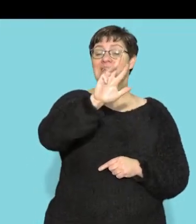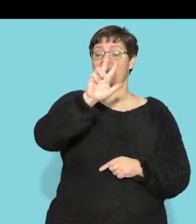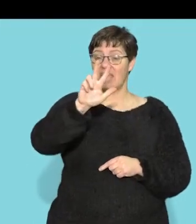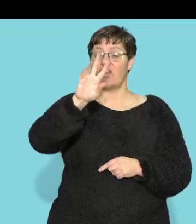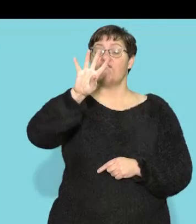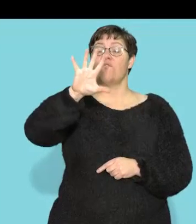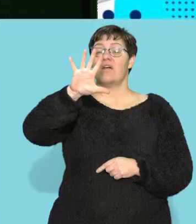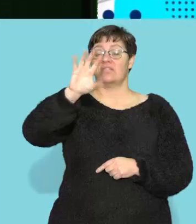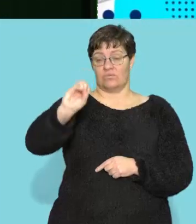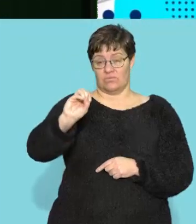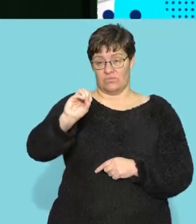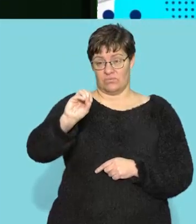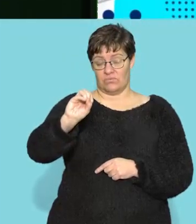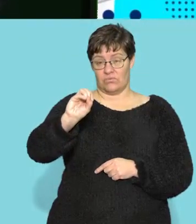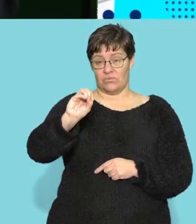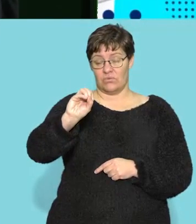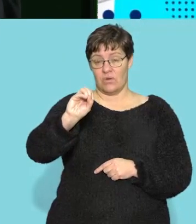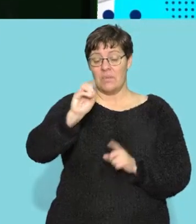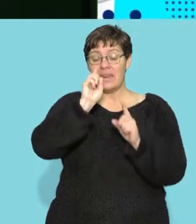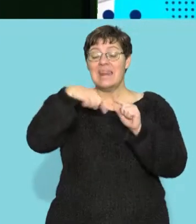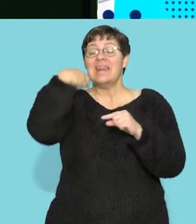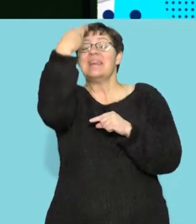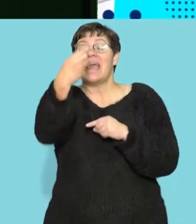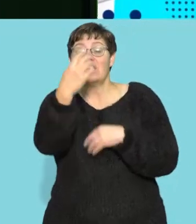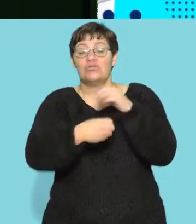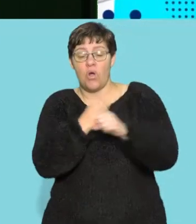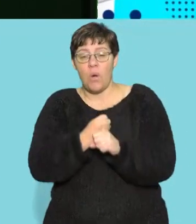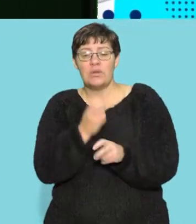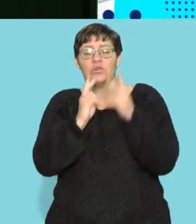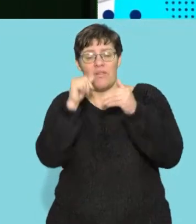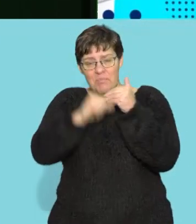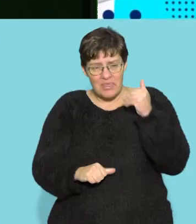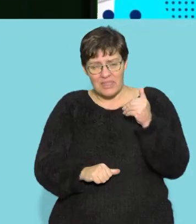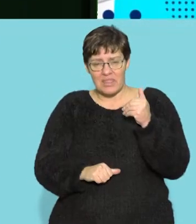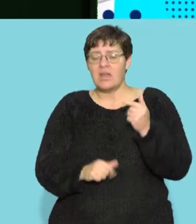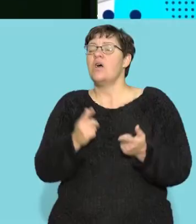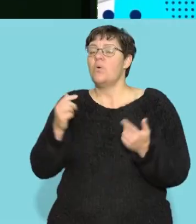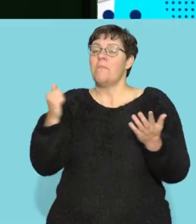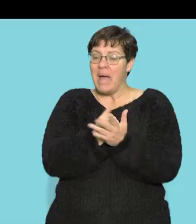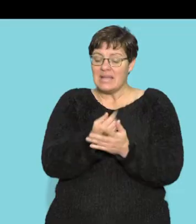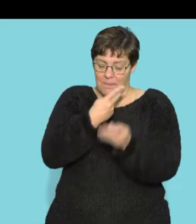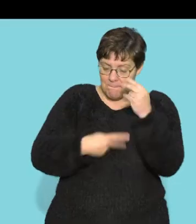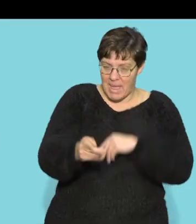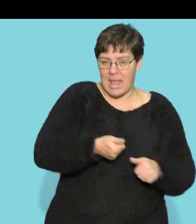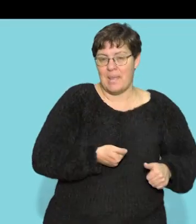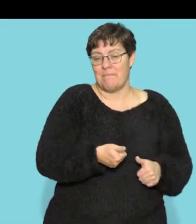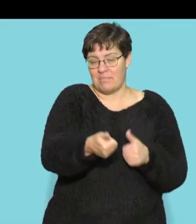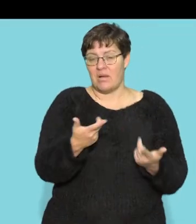198,450, but in next year, within 12 months, you'll have to make a repayment